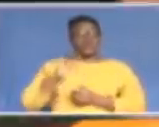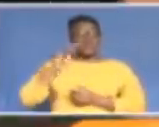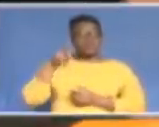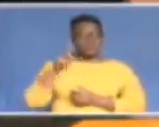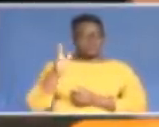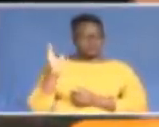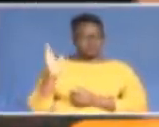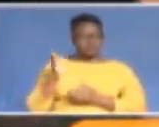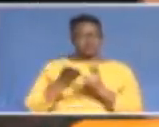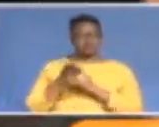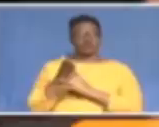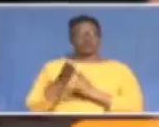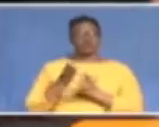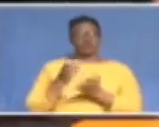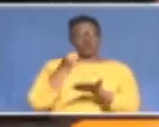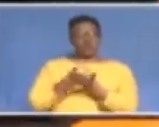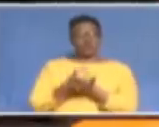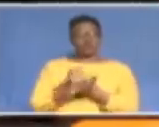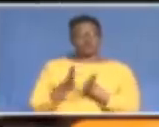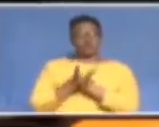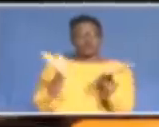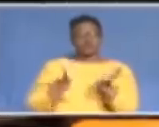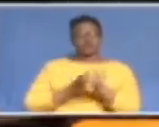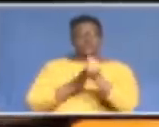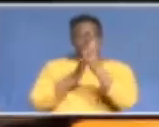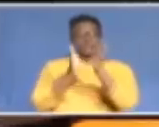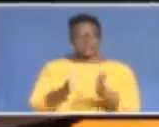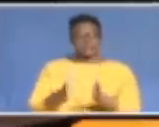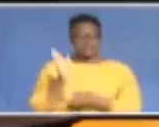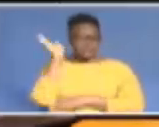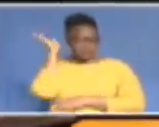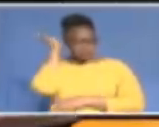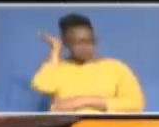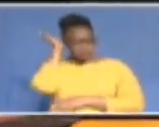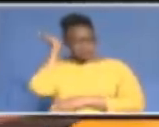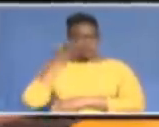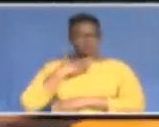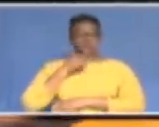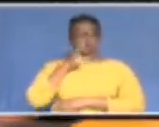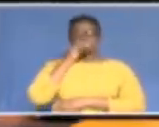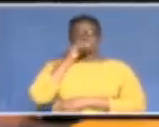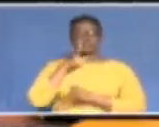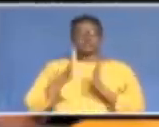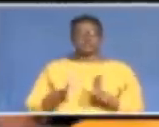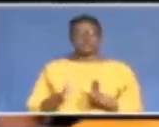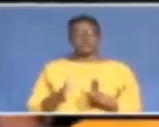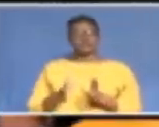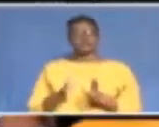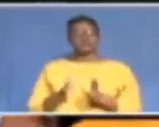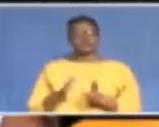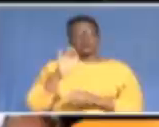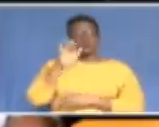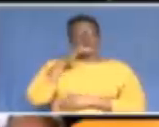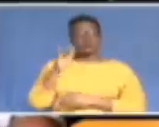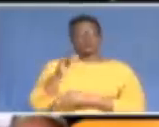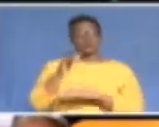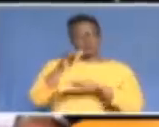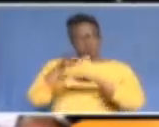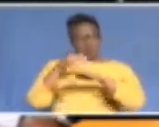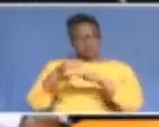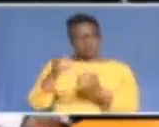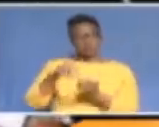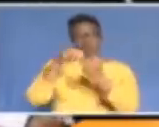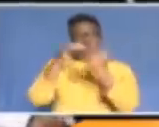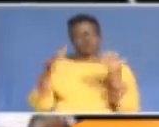Koech kupitia kwa afisi ya kiongozi wa wengi bungeni Aden Duale amemtaka spika wa bunge Justin Muturi kuitisha kikao maalum cha bunge la